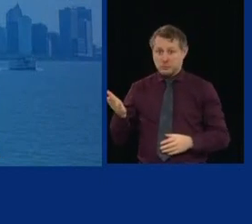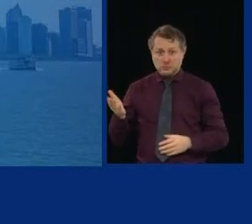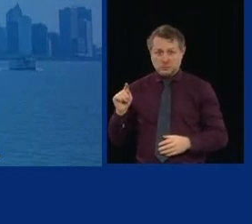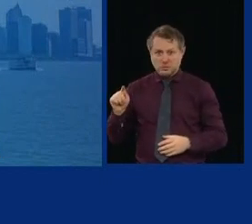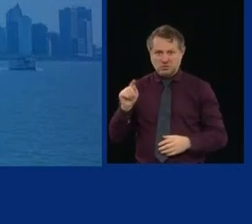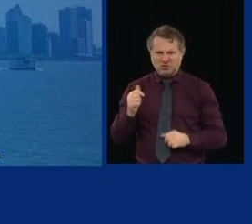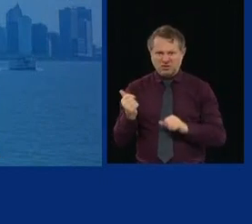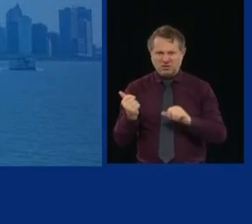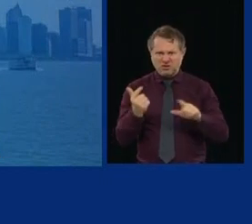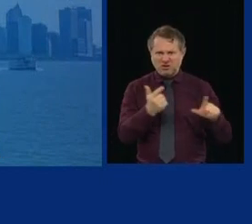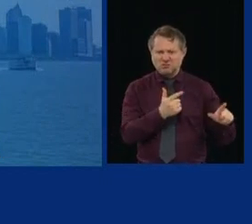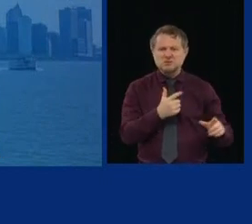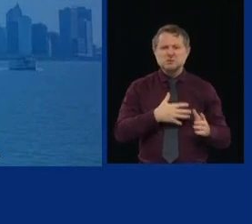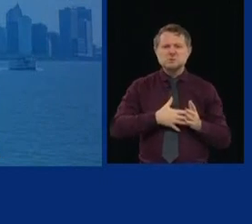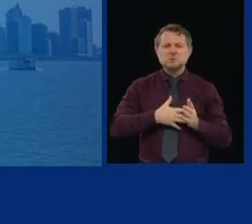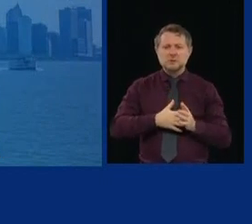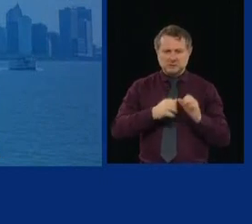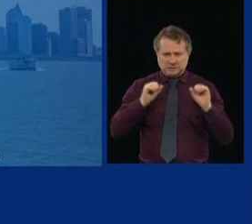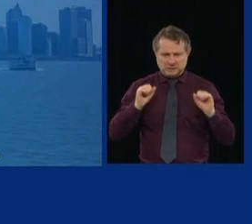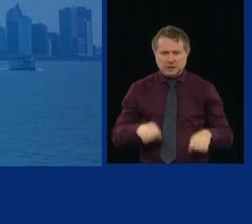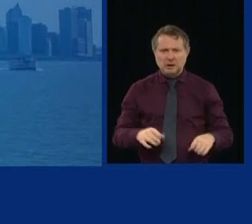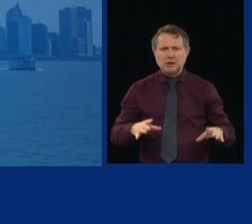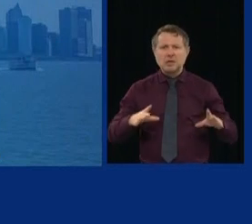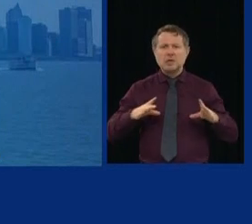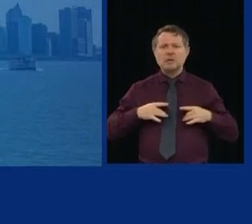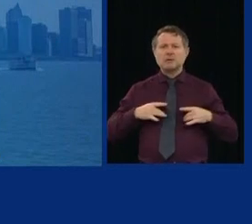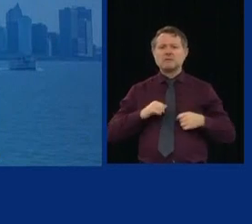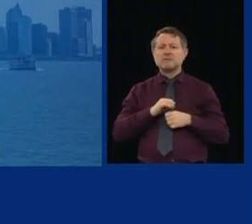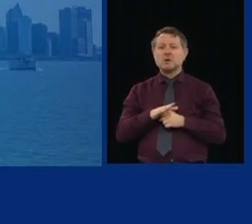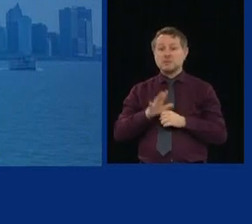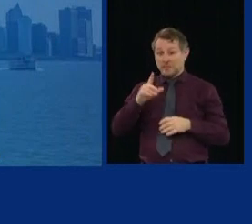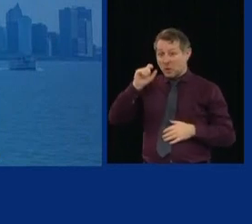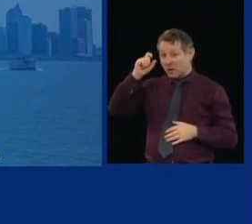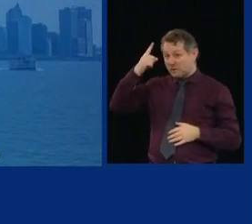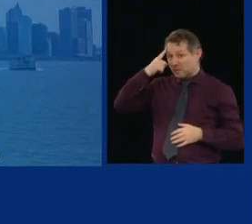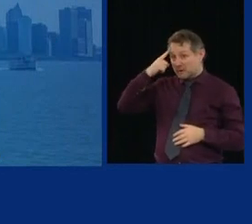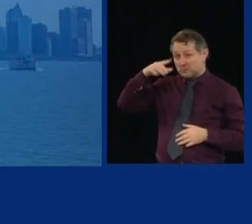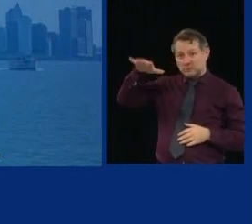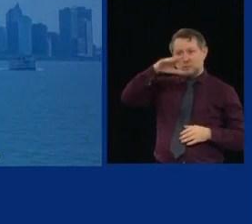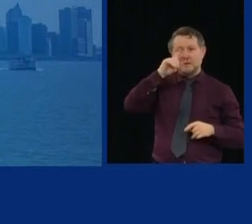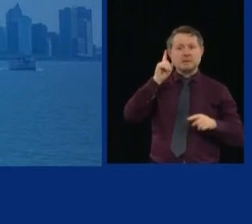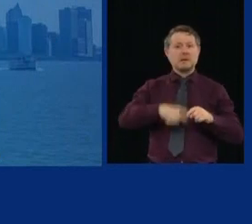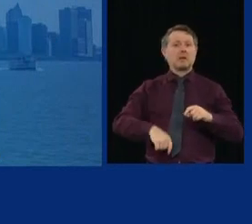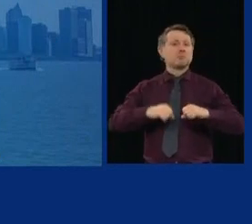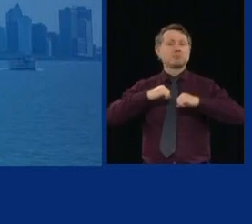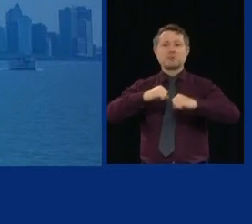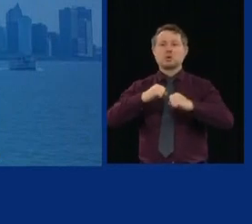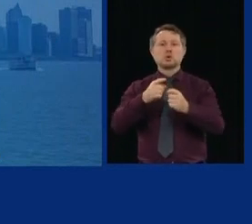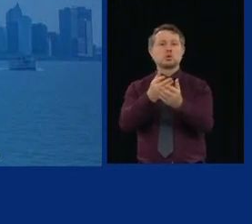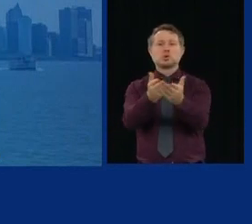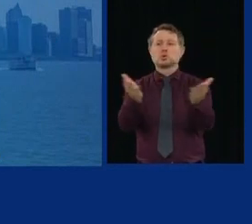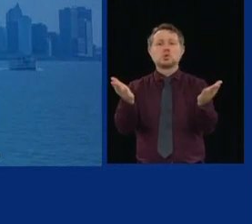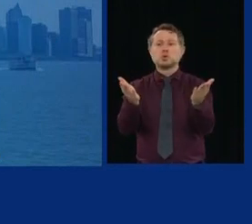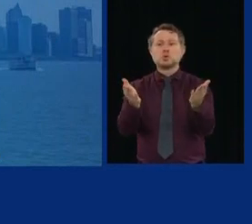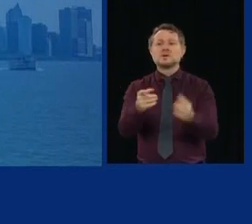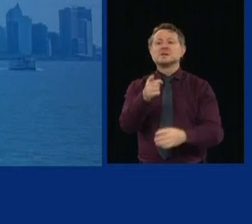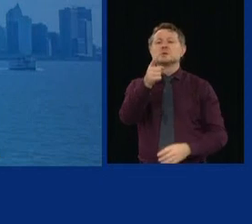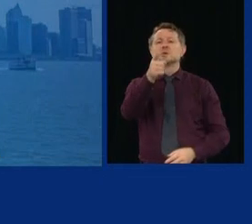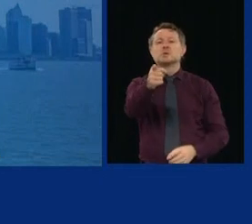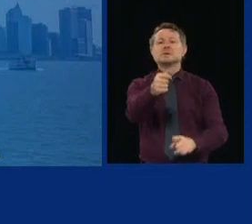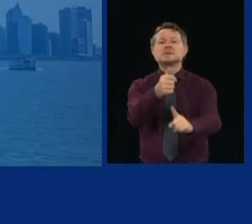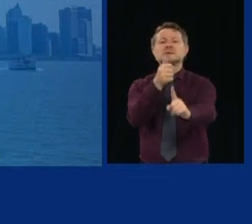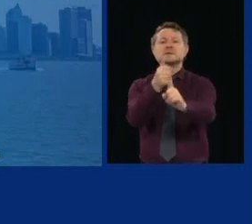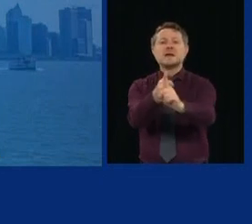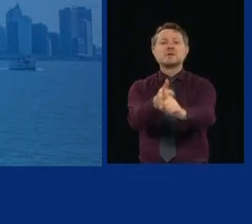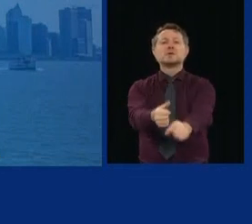virus. Everyone. And government can't keep you safe. Only you can keep yourself safe. But